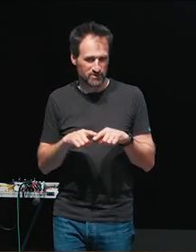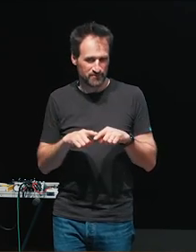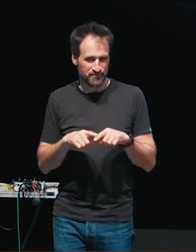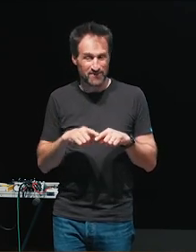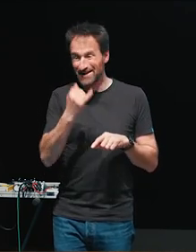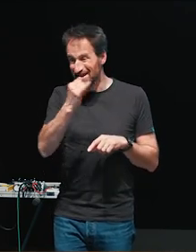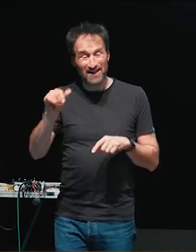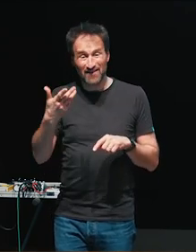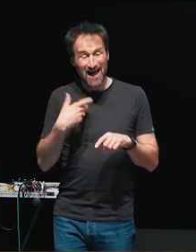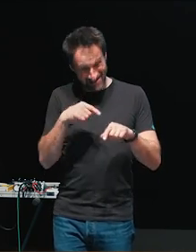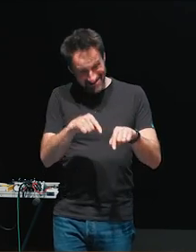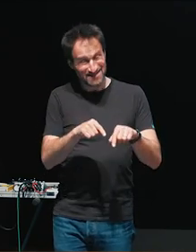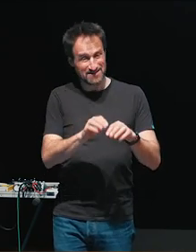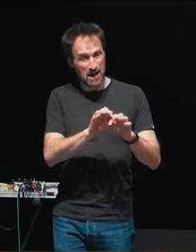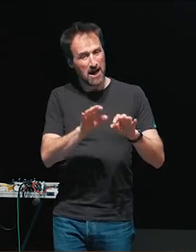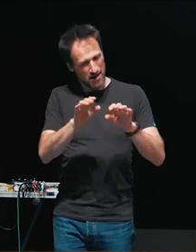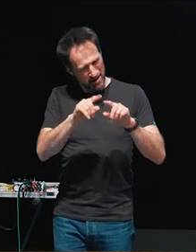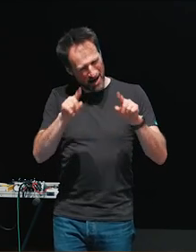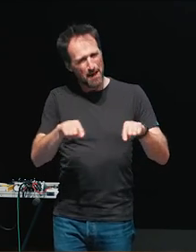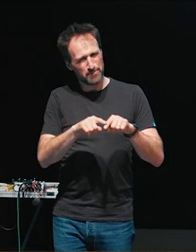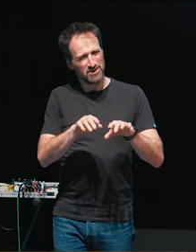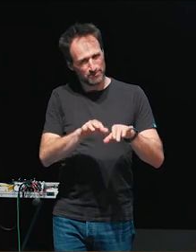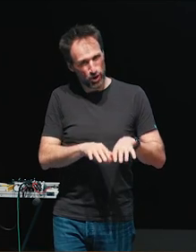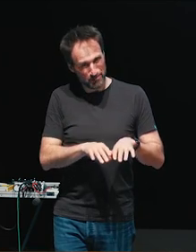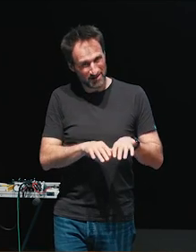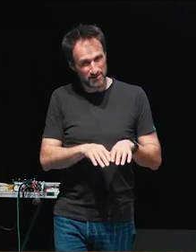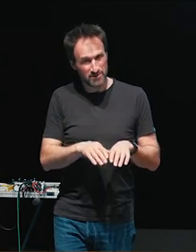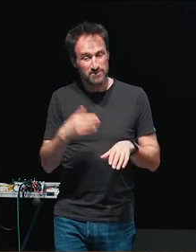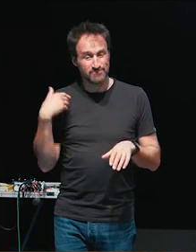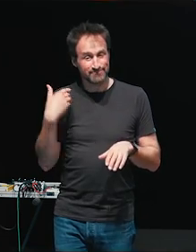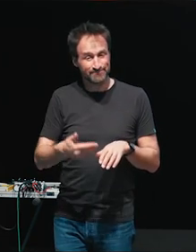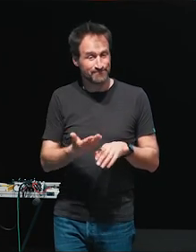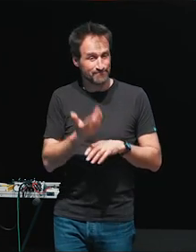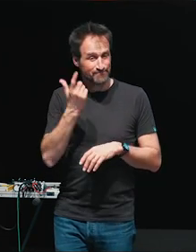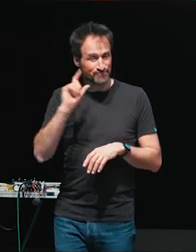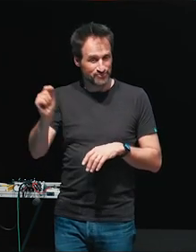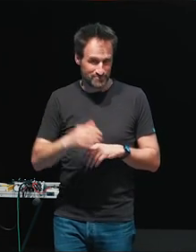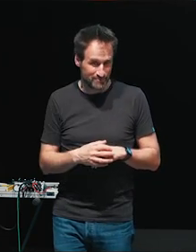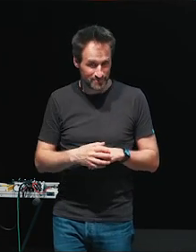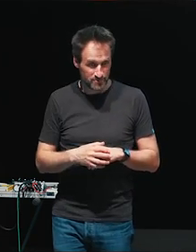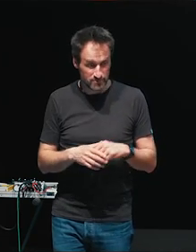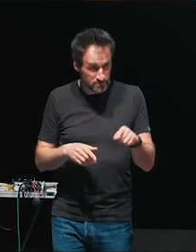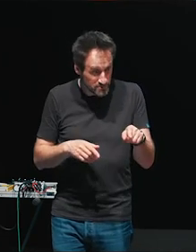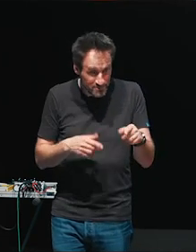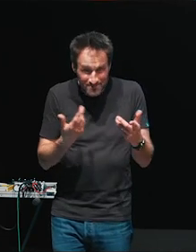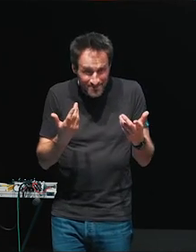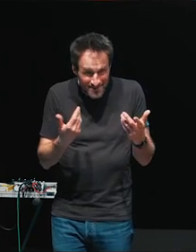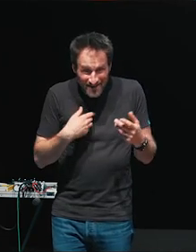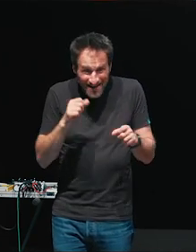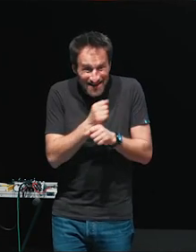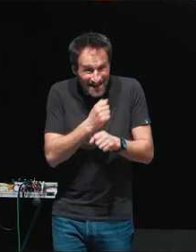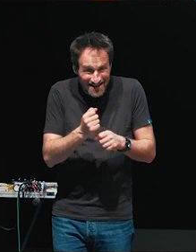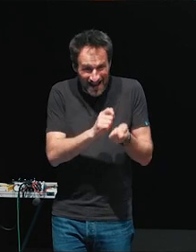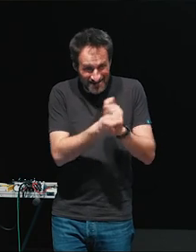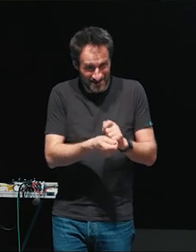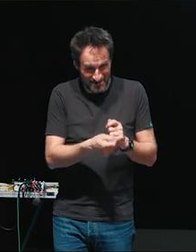our code left. And that is not something we were able to change. So our code looks like